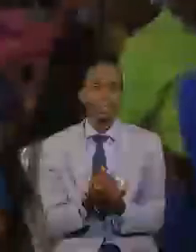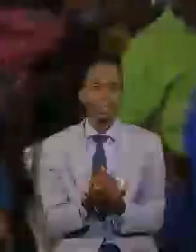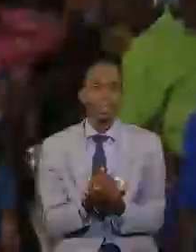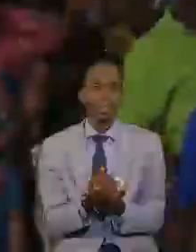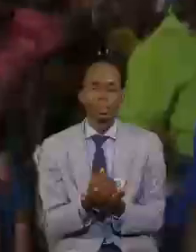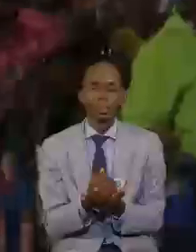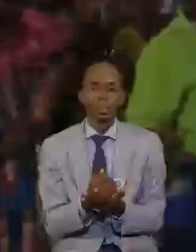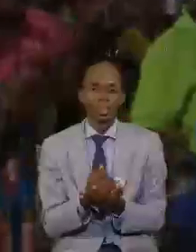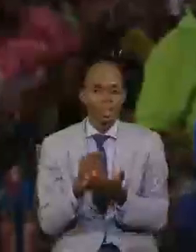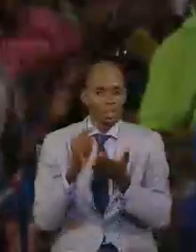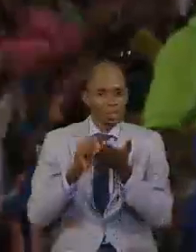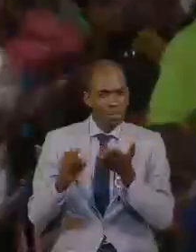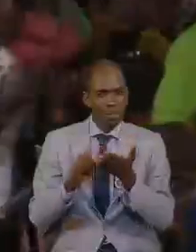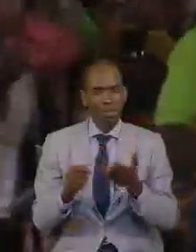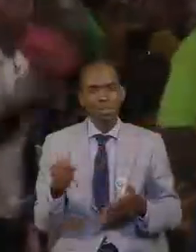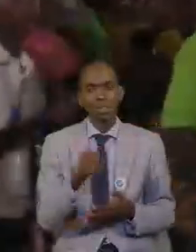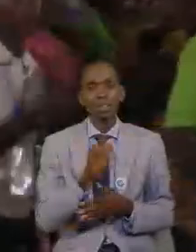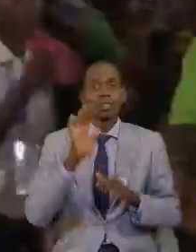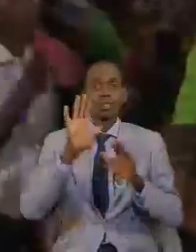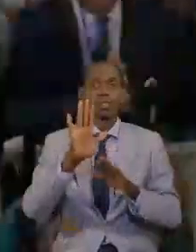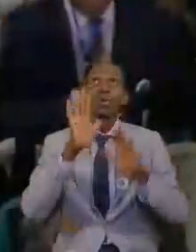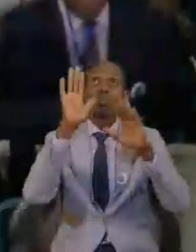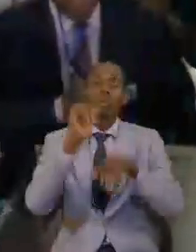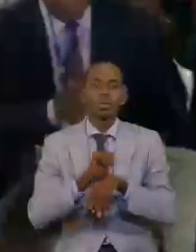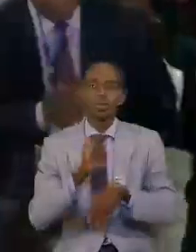Check up yourself. The miracle is already there.